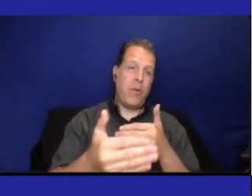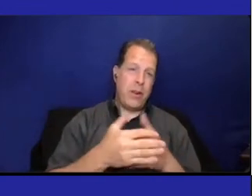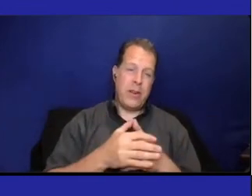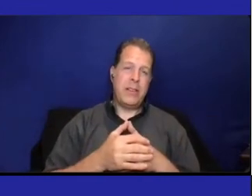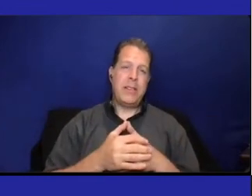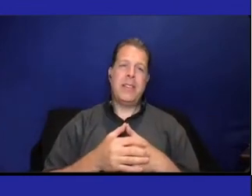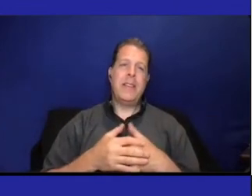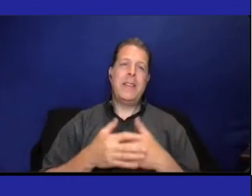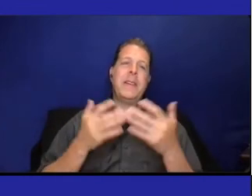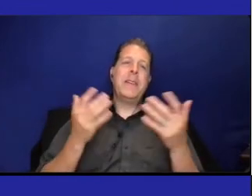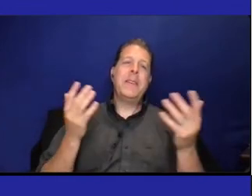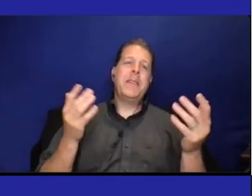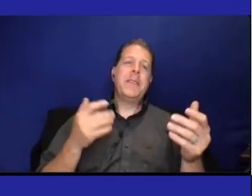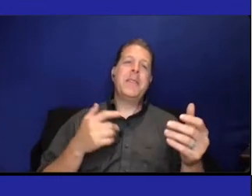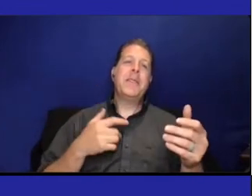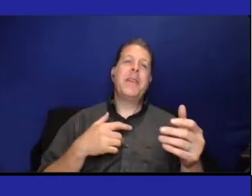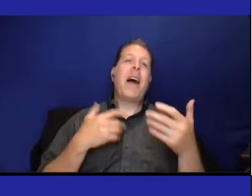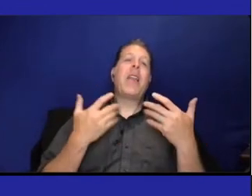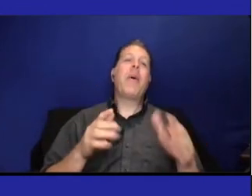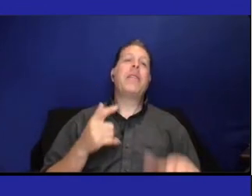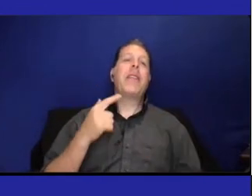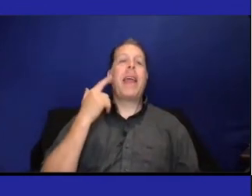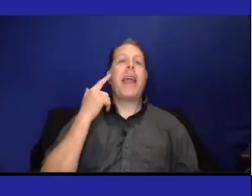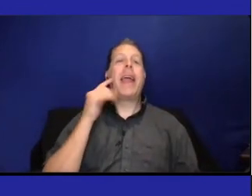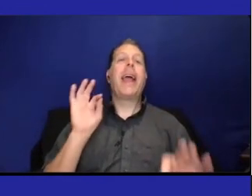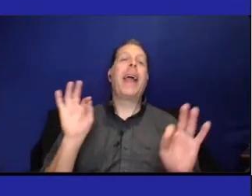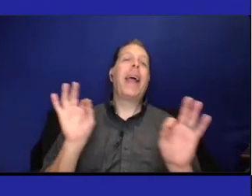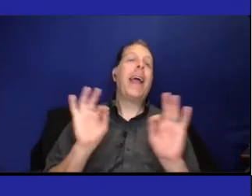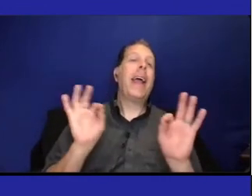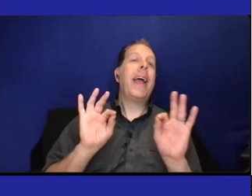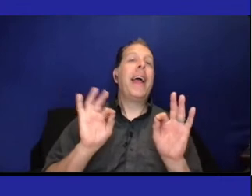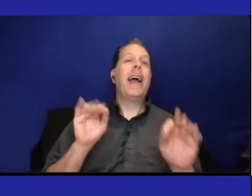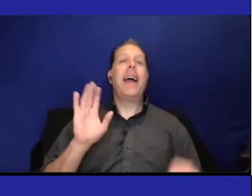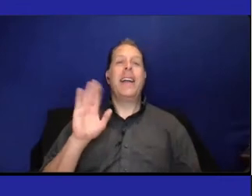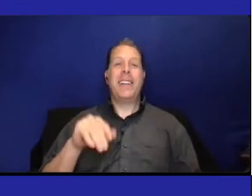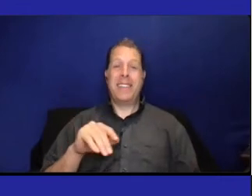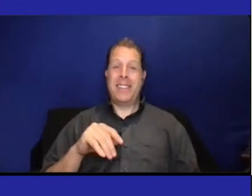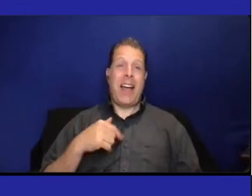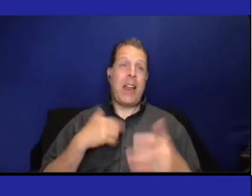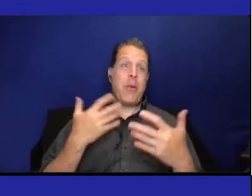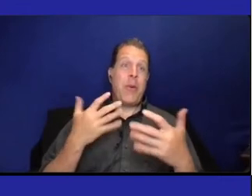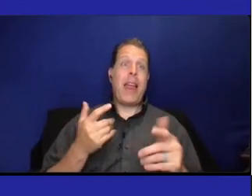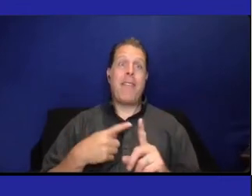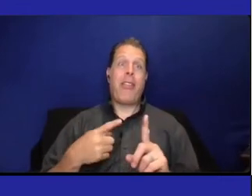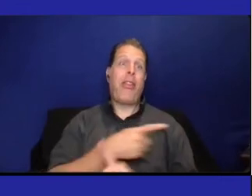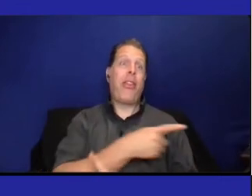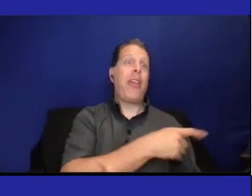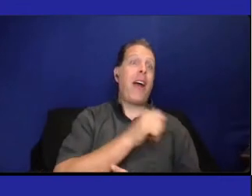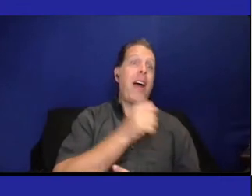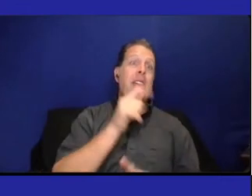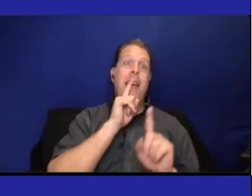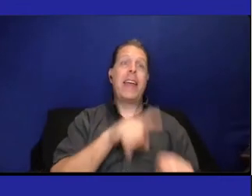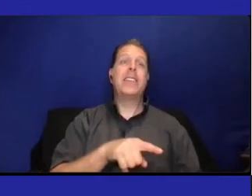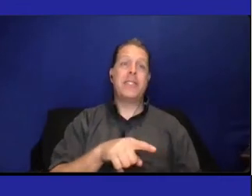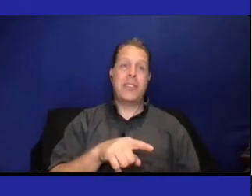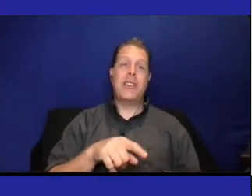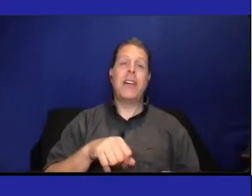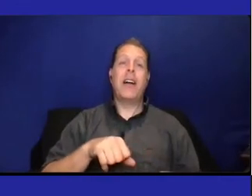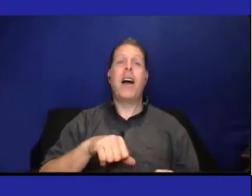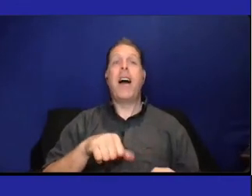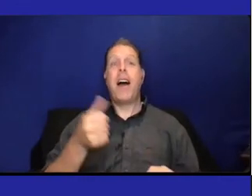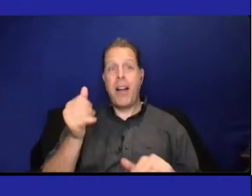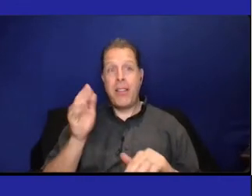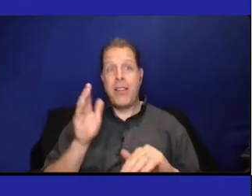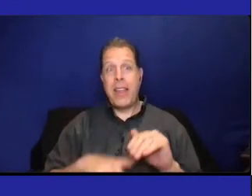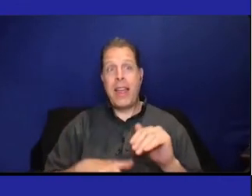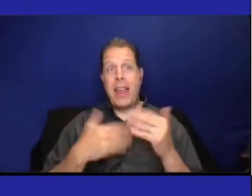I neither want to sugarcoat it nor have another answer other than we wouldn't do this